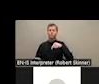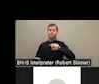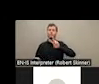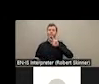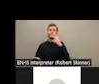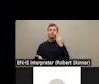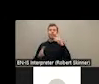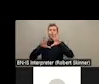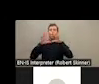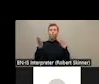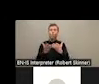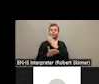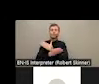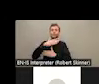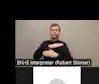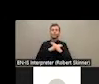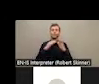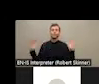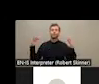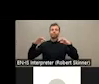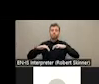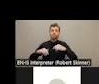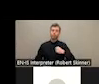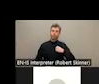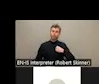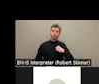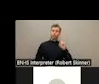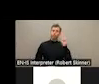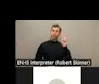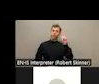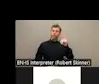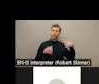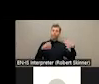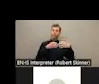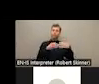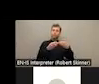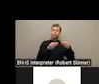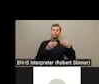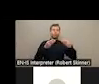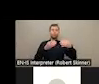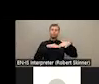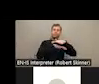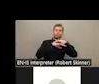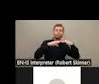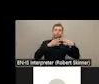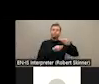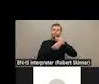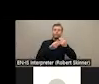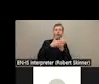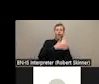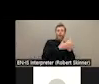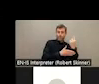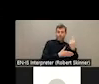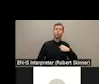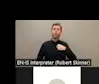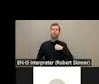Summit. At the United Nations Department of Economic and Social Affairs, DESA, we have a mandate and